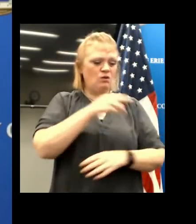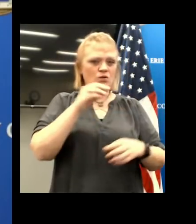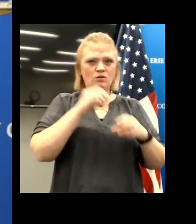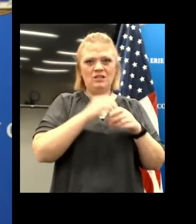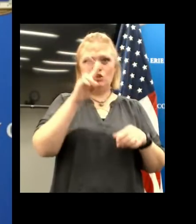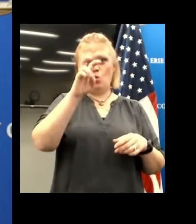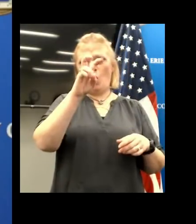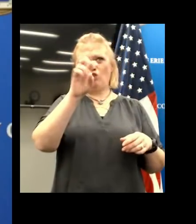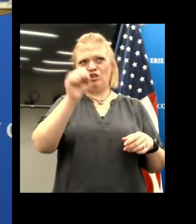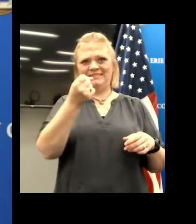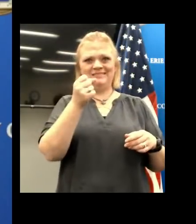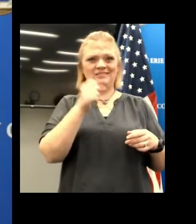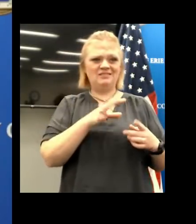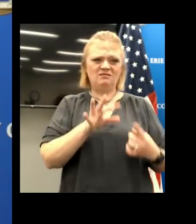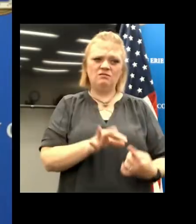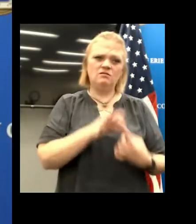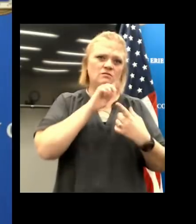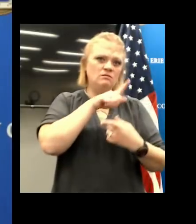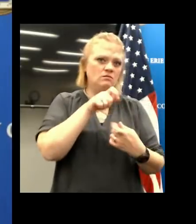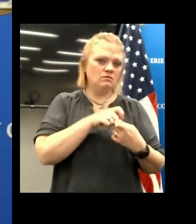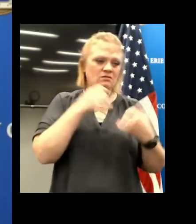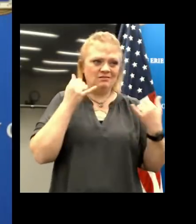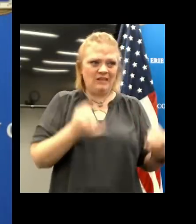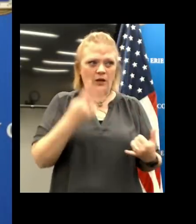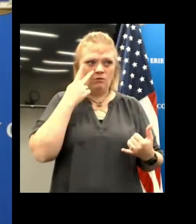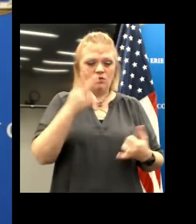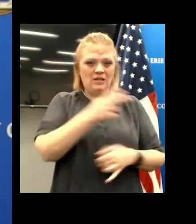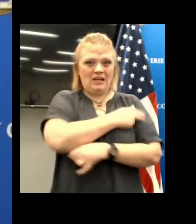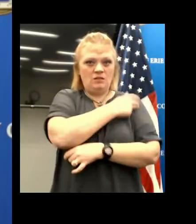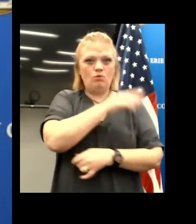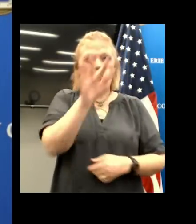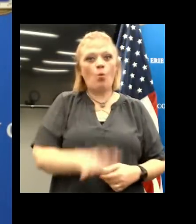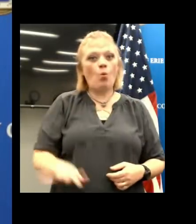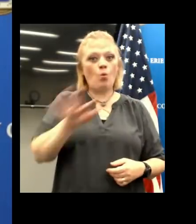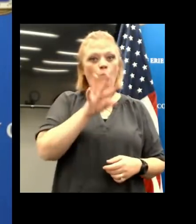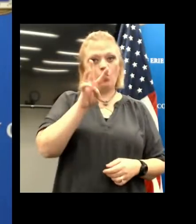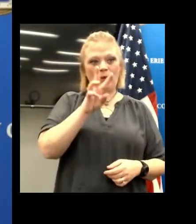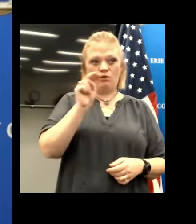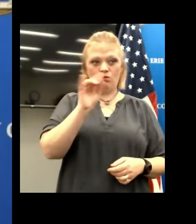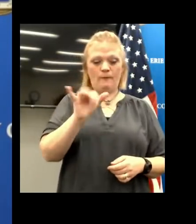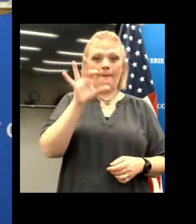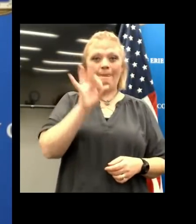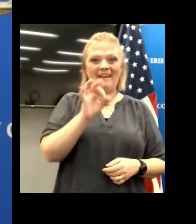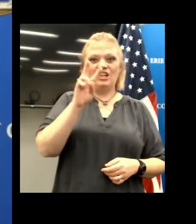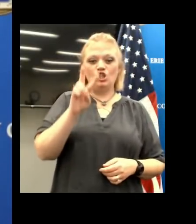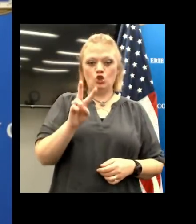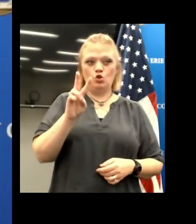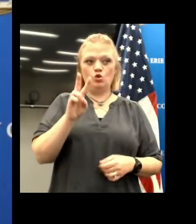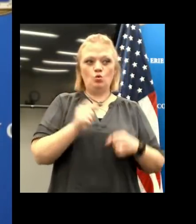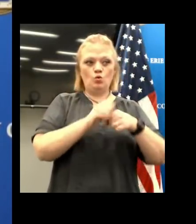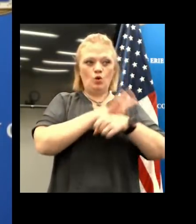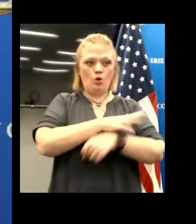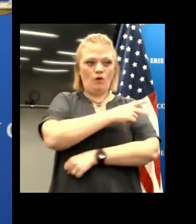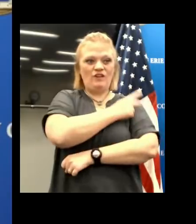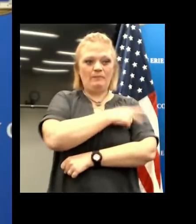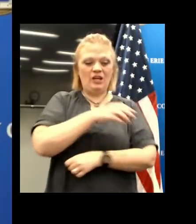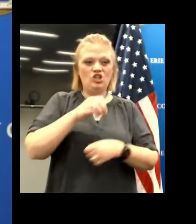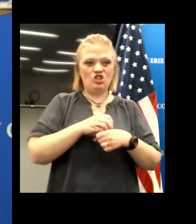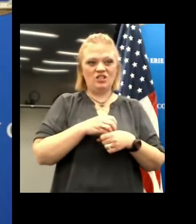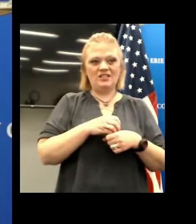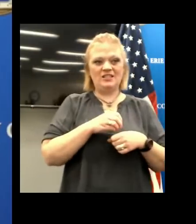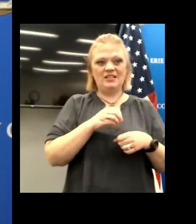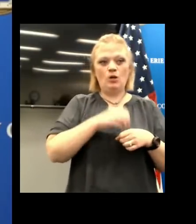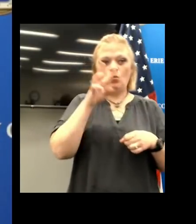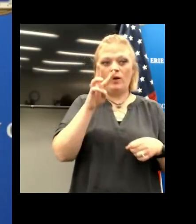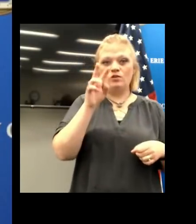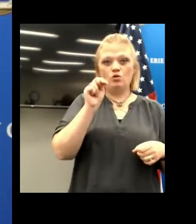200s, especially with what we're seeing now with hospitalizations across Western New York. 92 COVID-19 patients in Erie County hospitals, but in